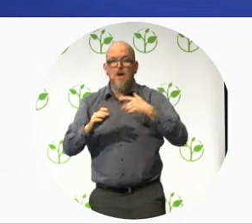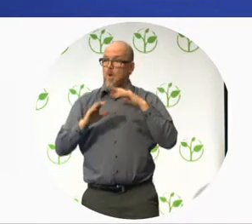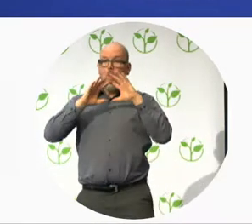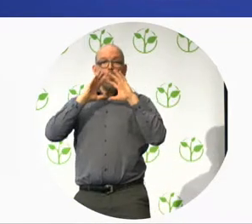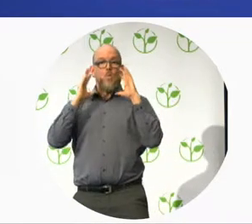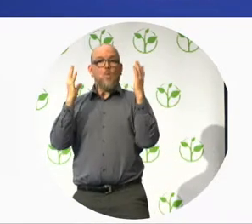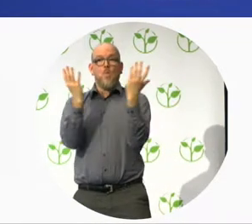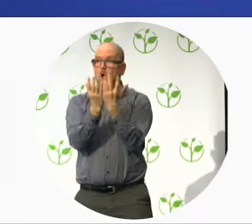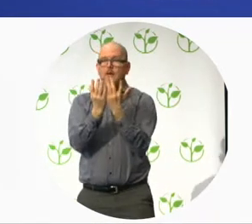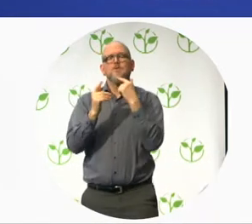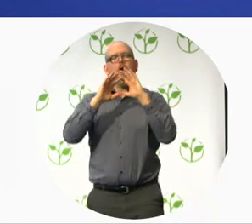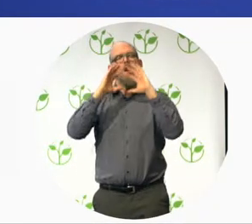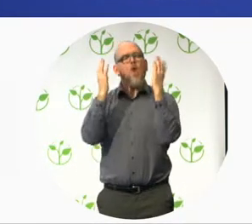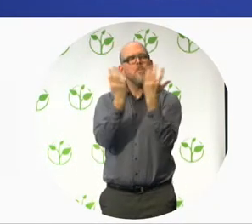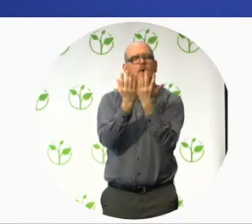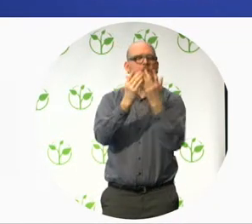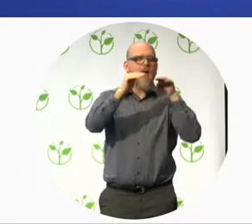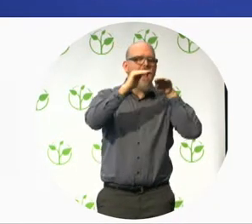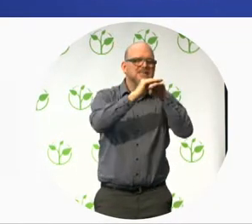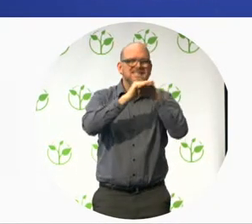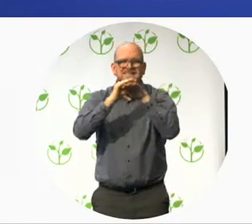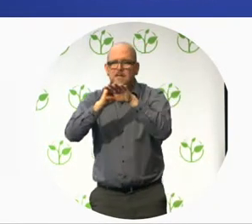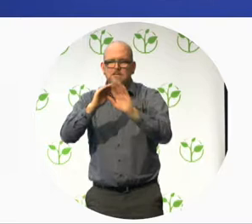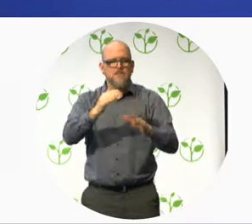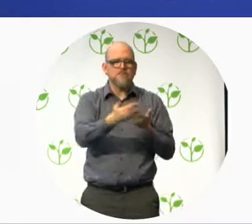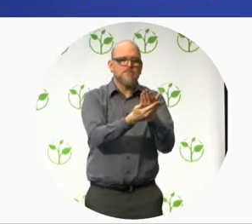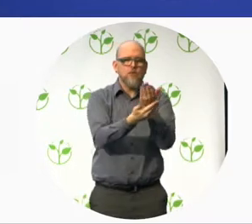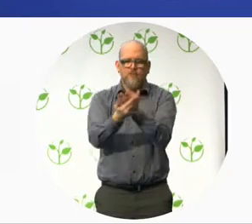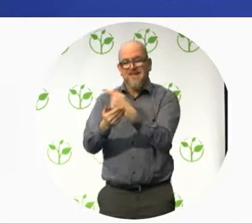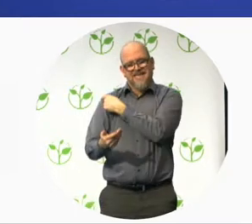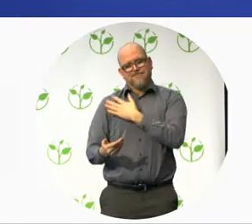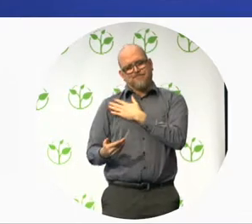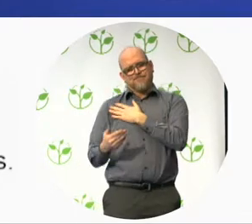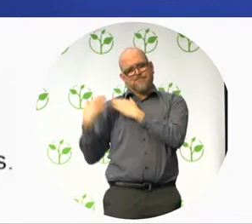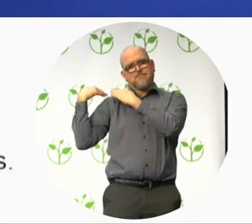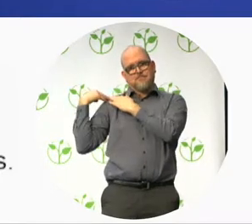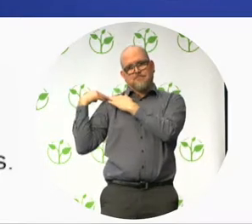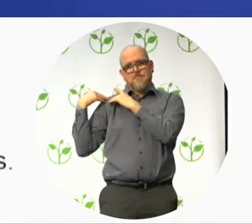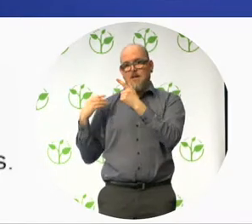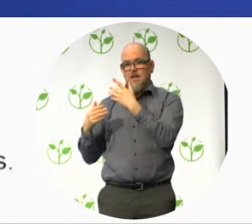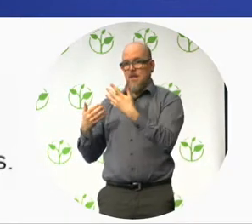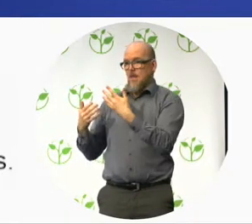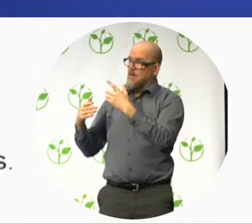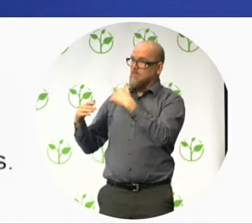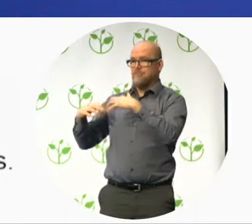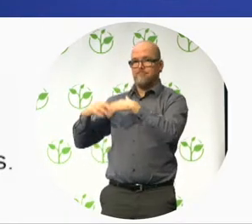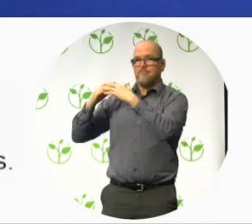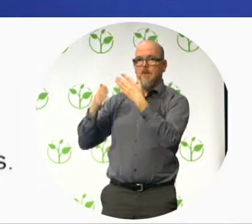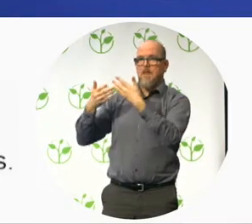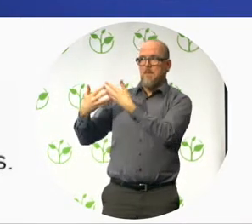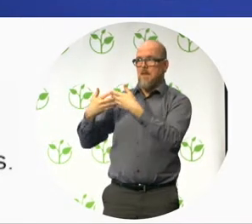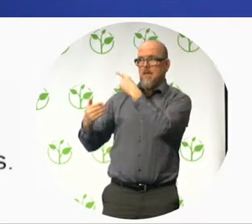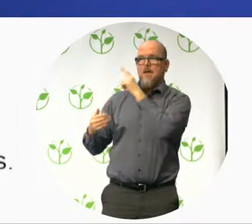The creation of my office was authorized in 2015. With its creation, we became the first federal